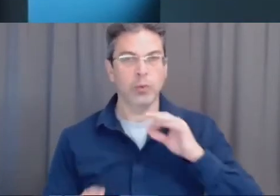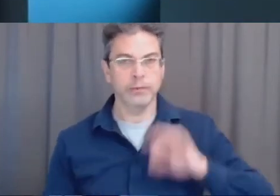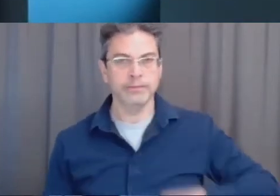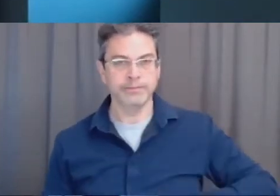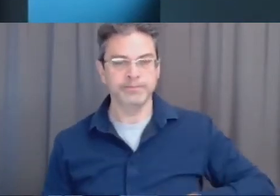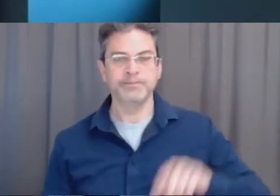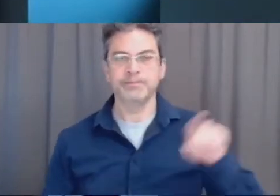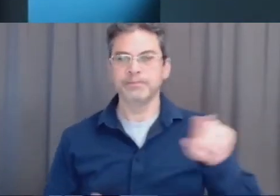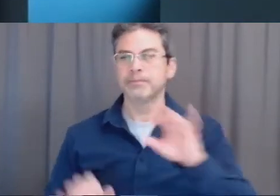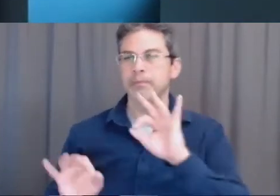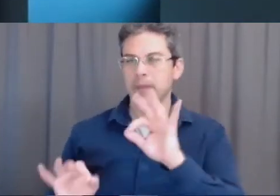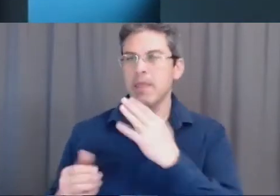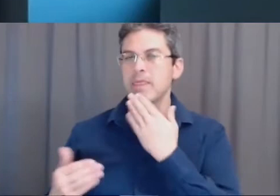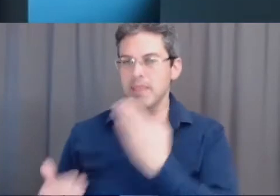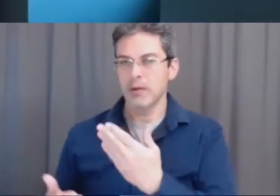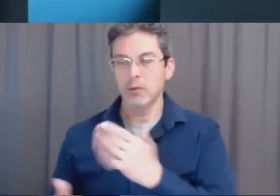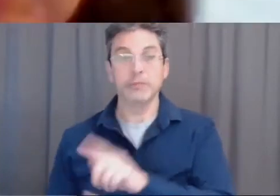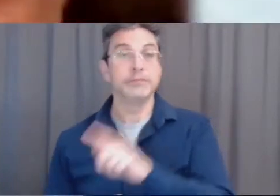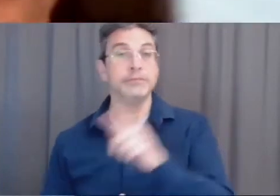Don?